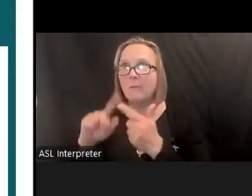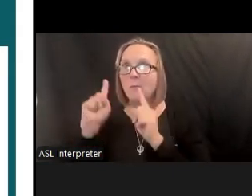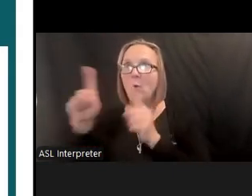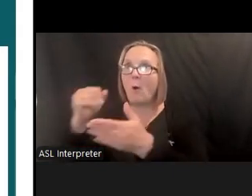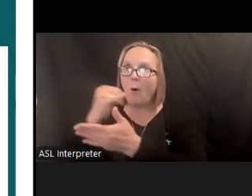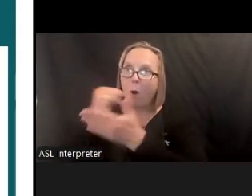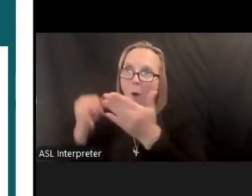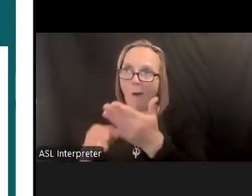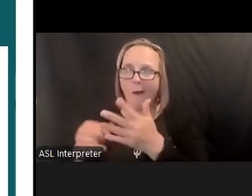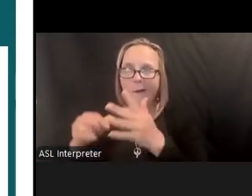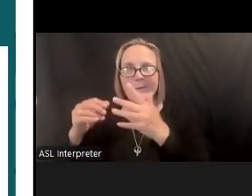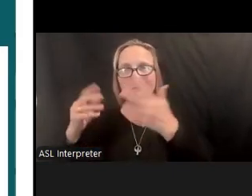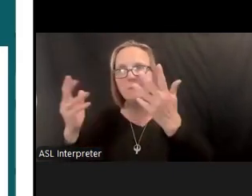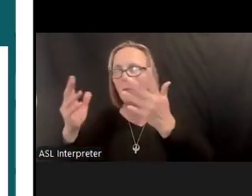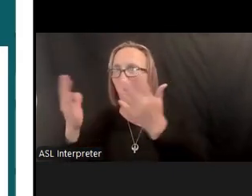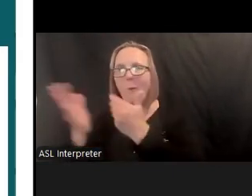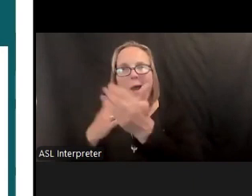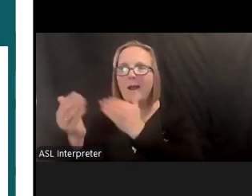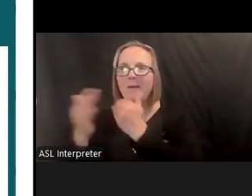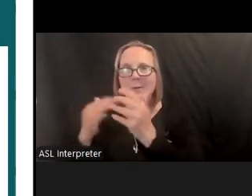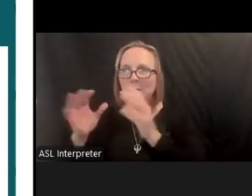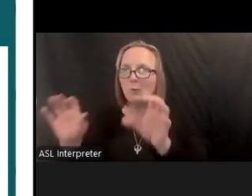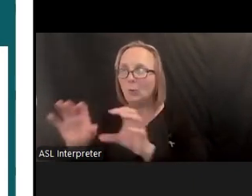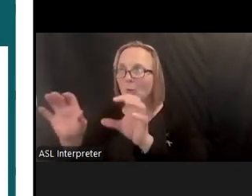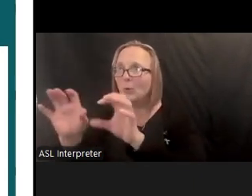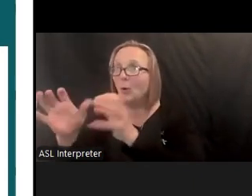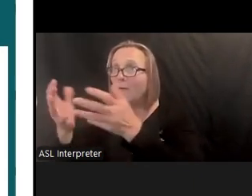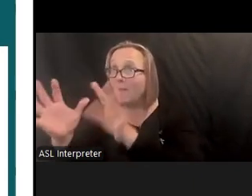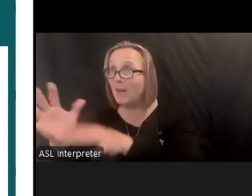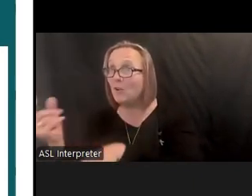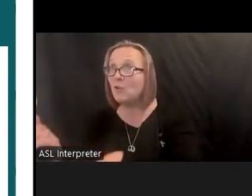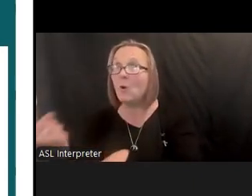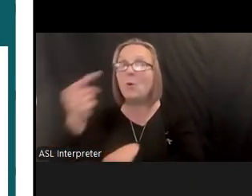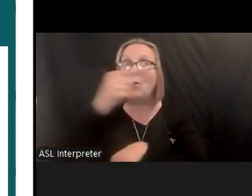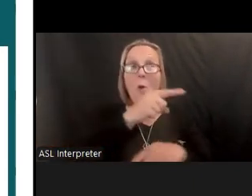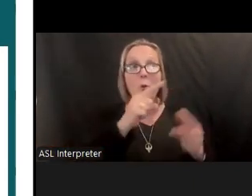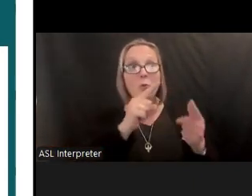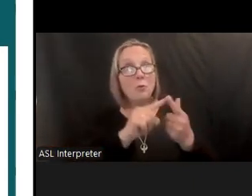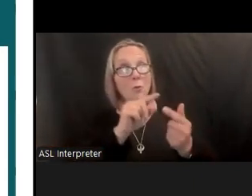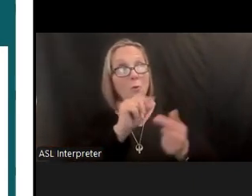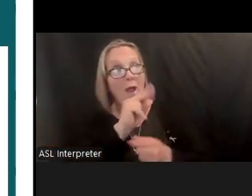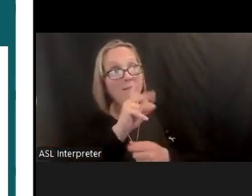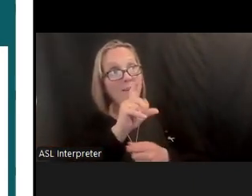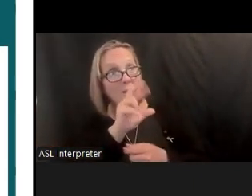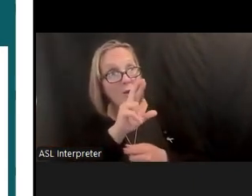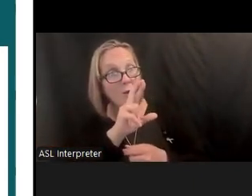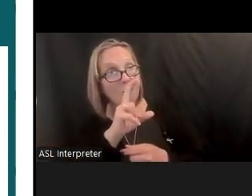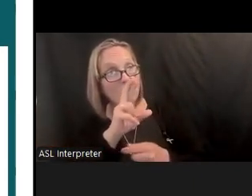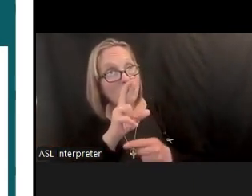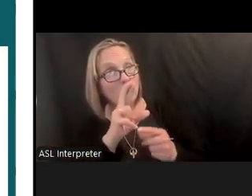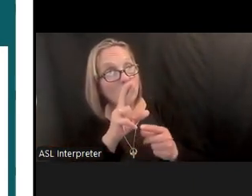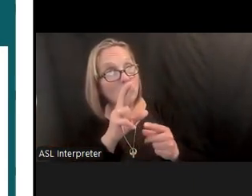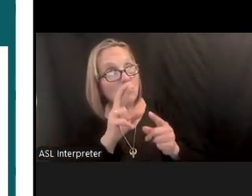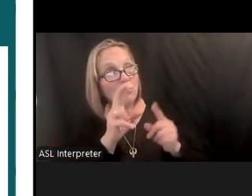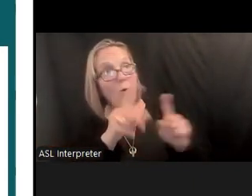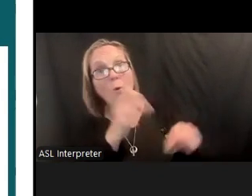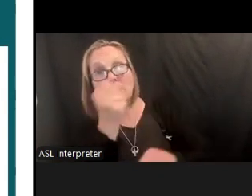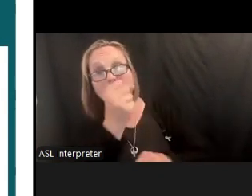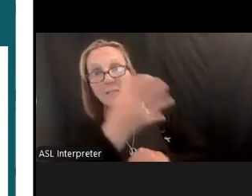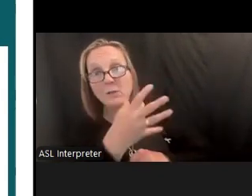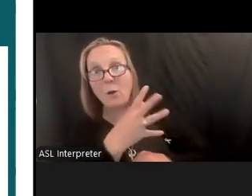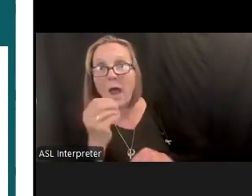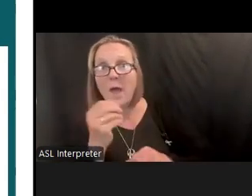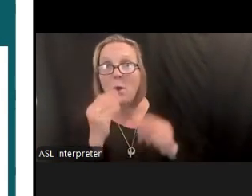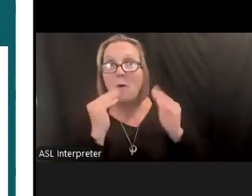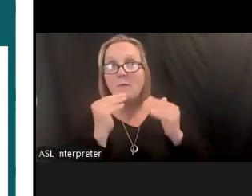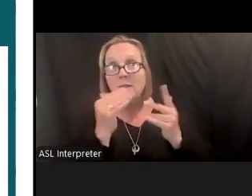they're going to do, they will then carry on and go to L'Avenir and enjoy the casino facilities, and hopefully also stay at